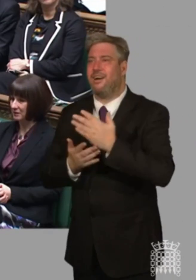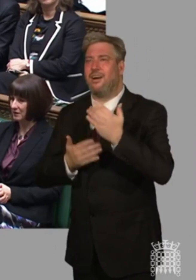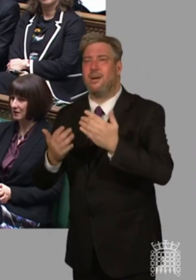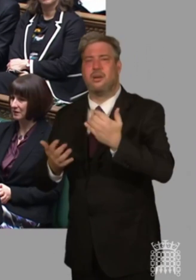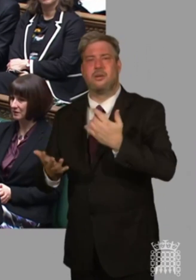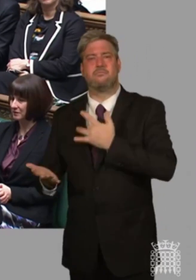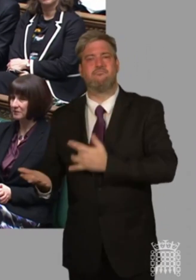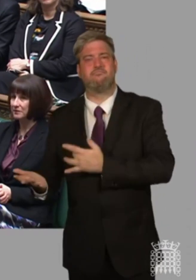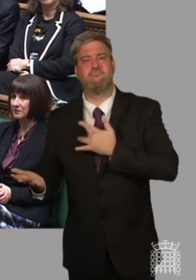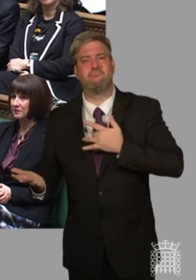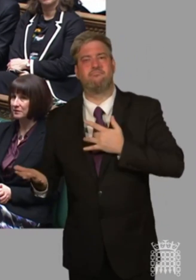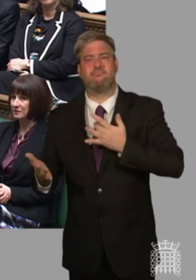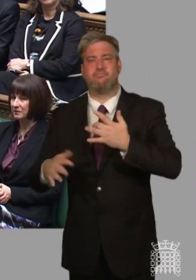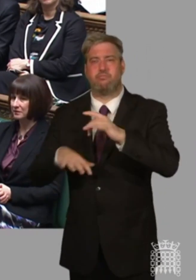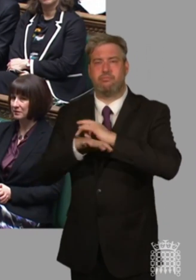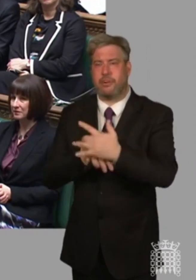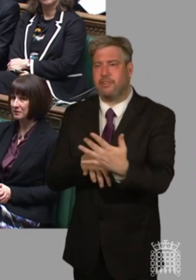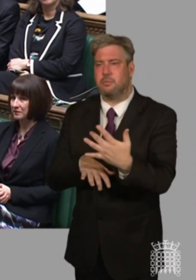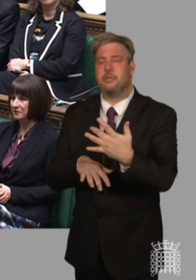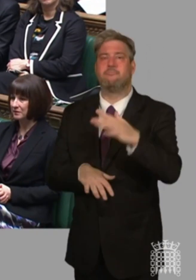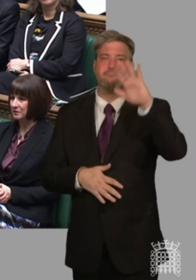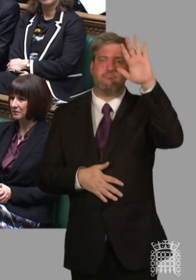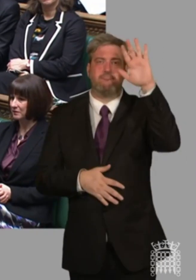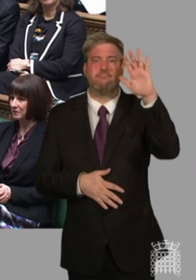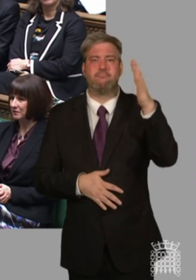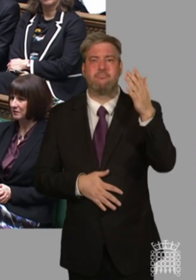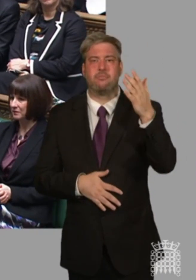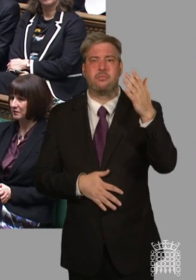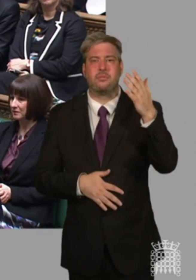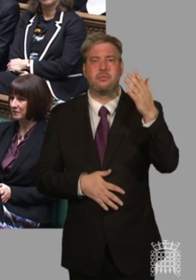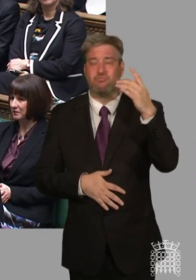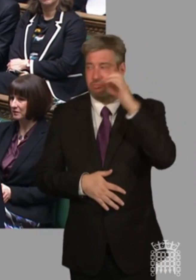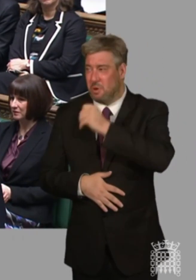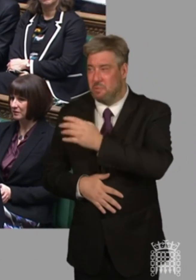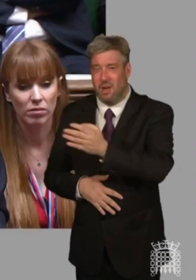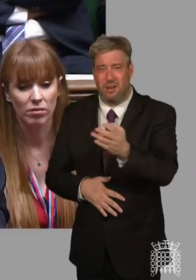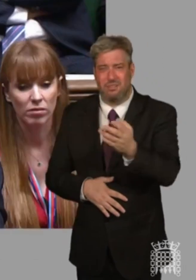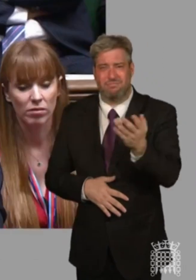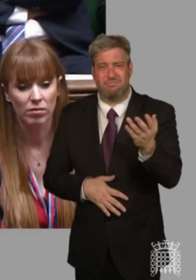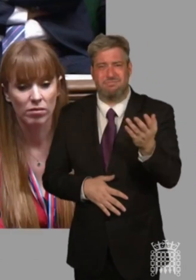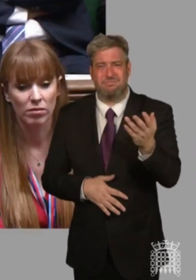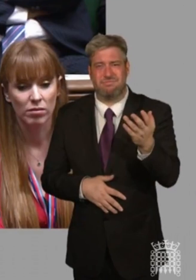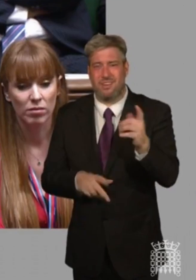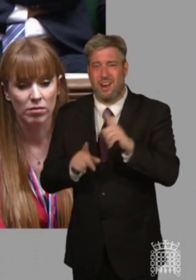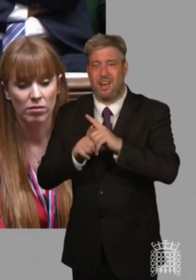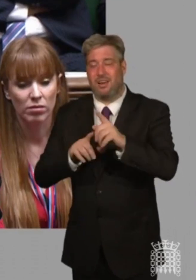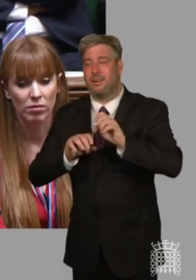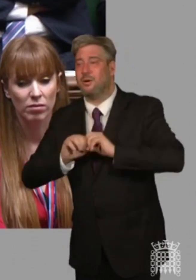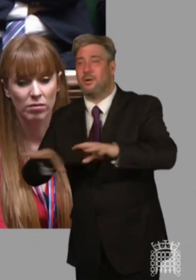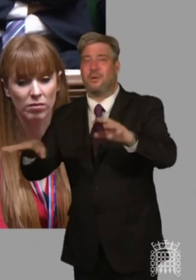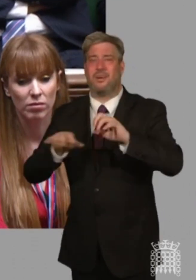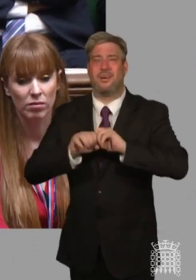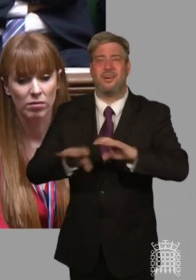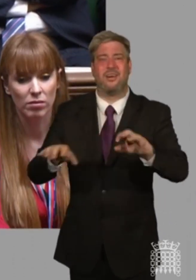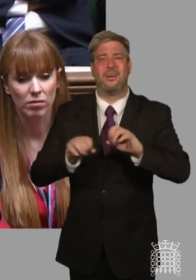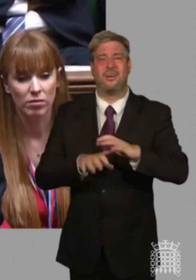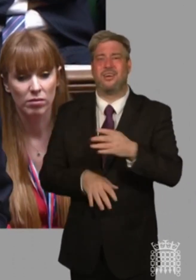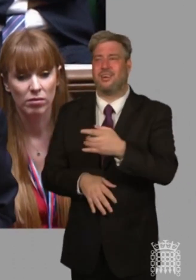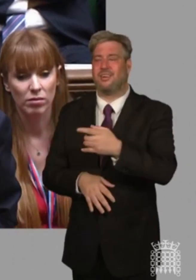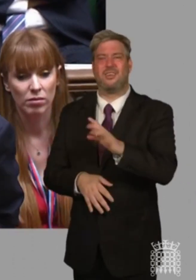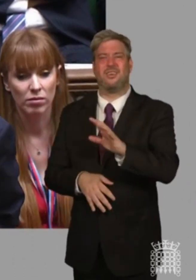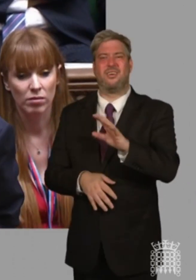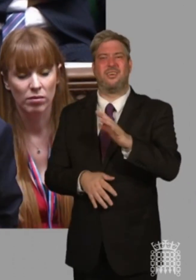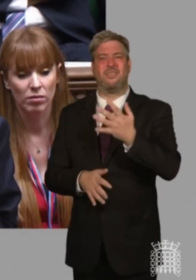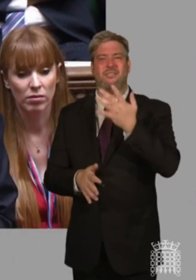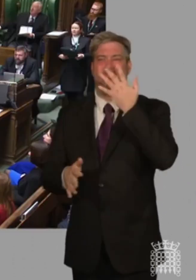very simple. You can either back more NHS appointments or more tax avoidance. We know what side we're on.